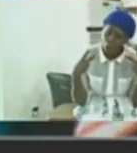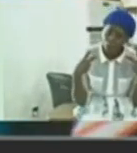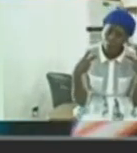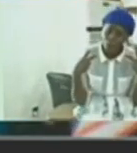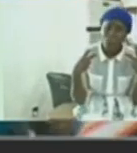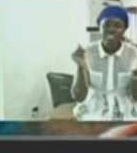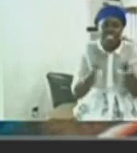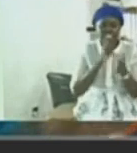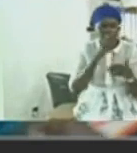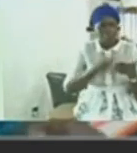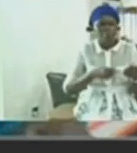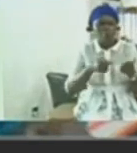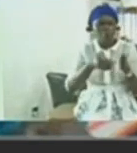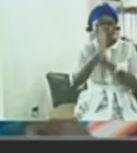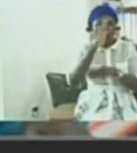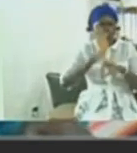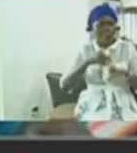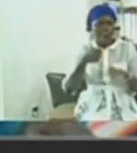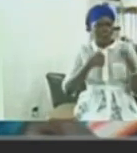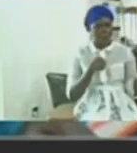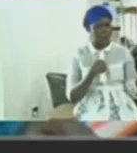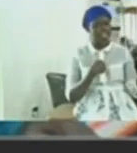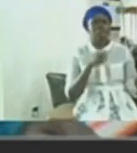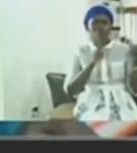That's what God called me to be.